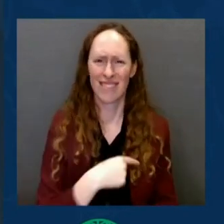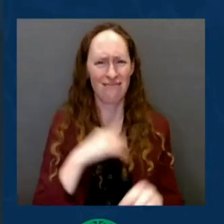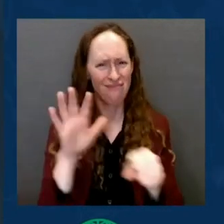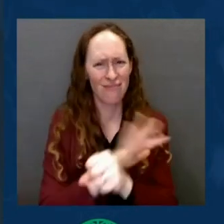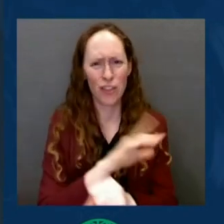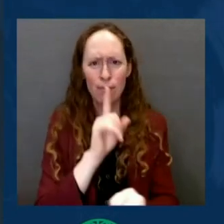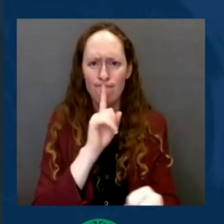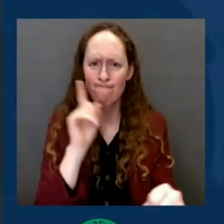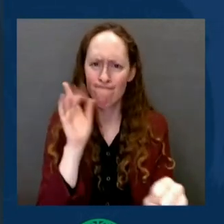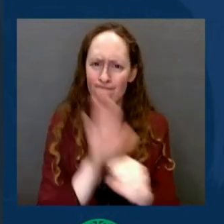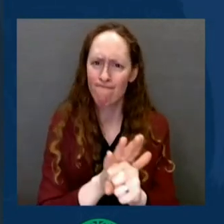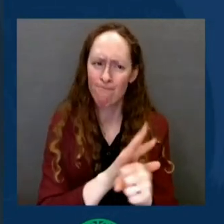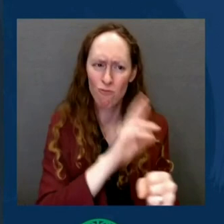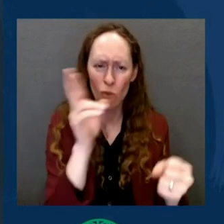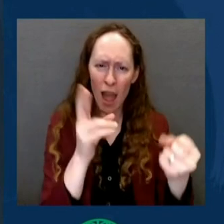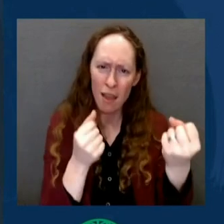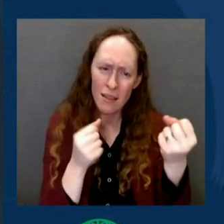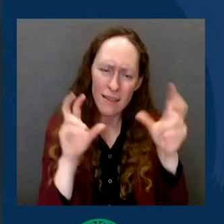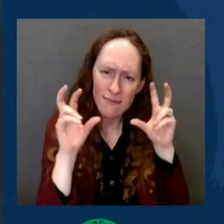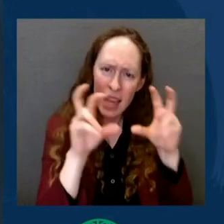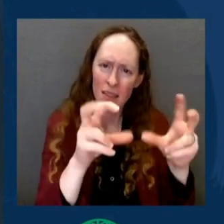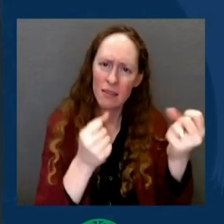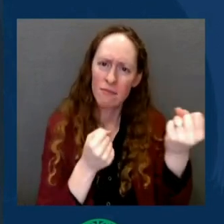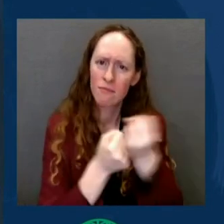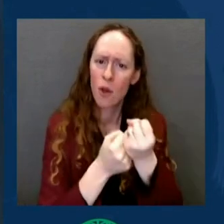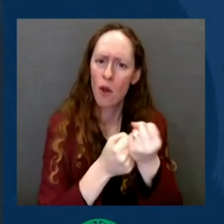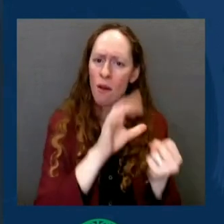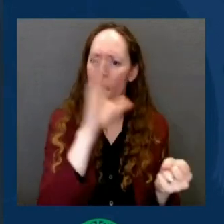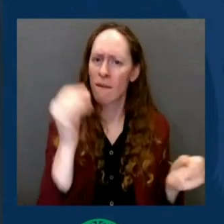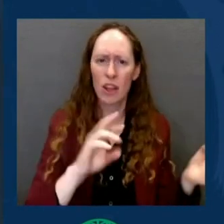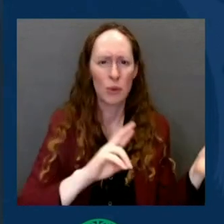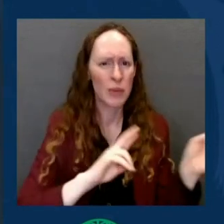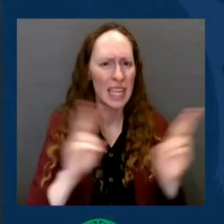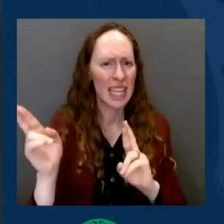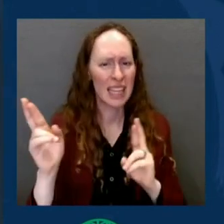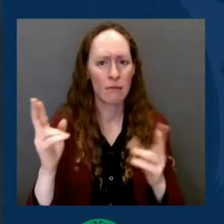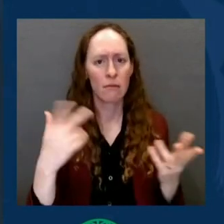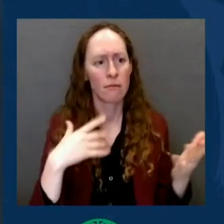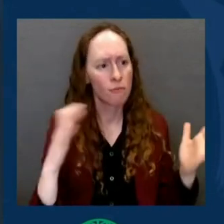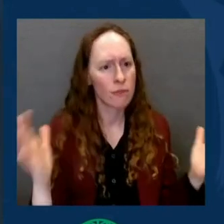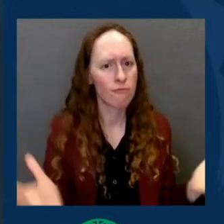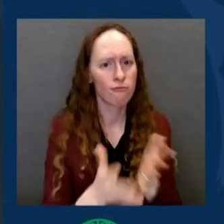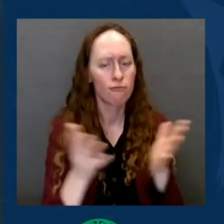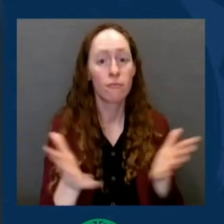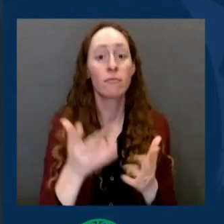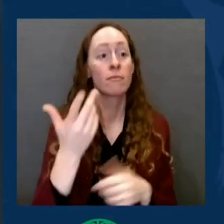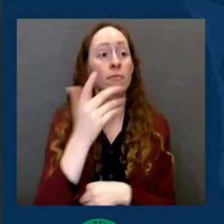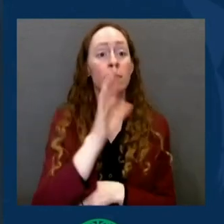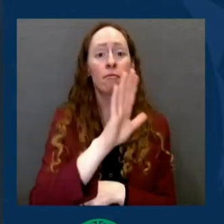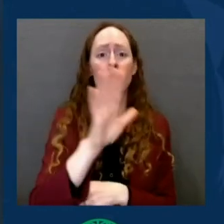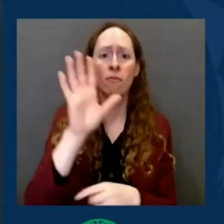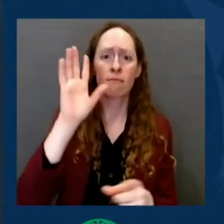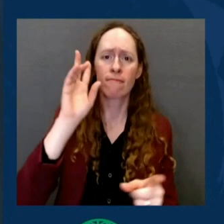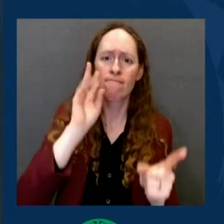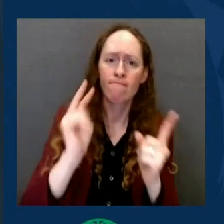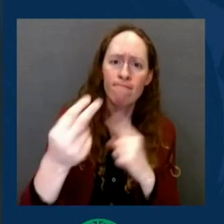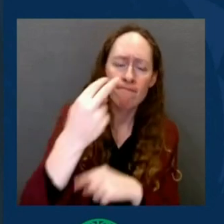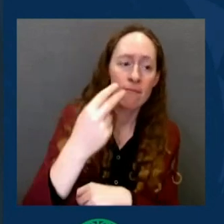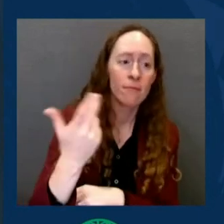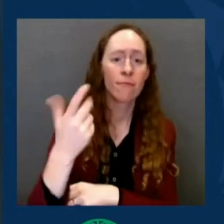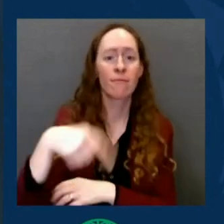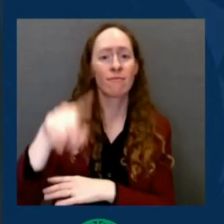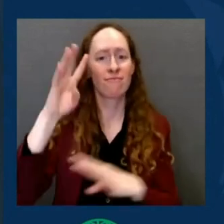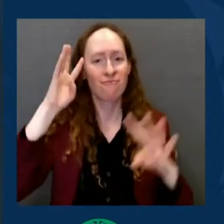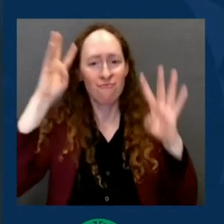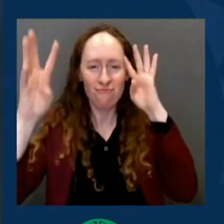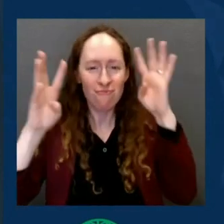leadership, African innovation, all are critical to addressing the most pressing global challenges and to realizing the vision we